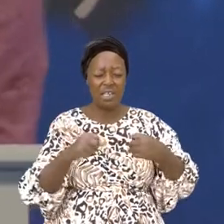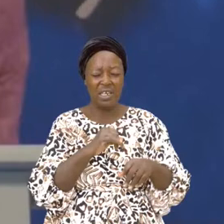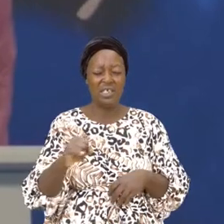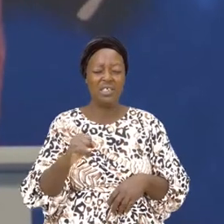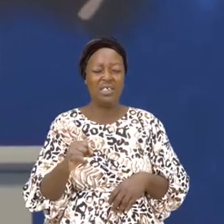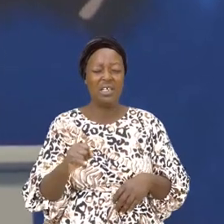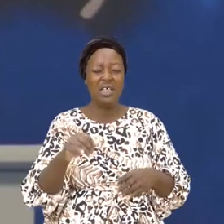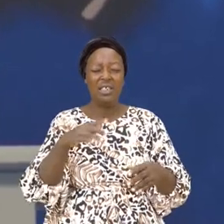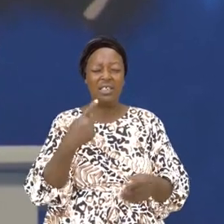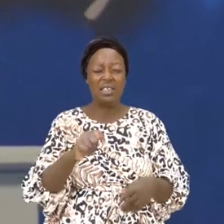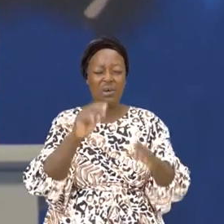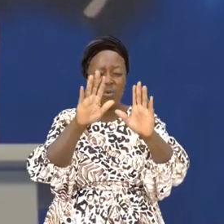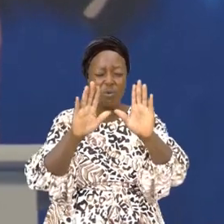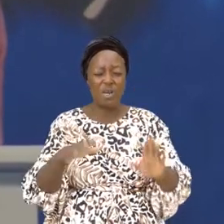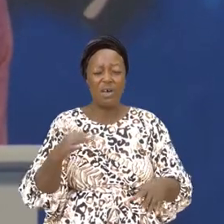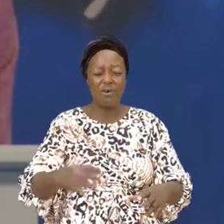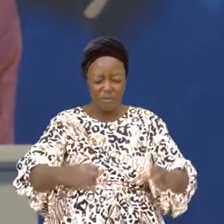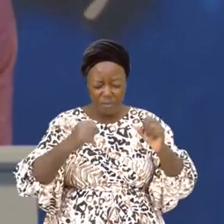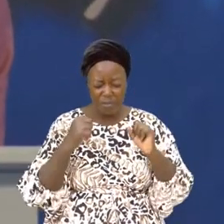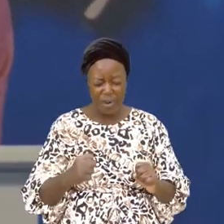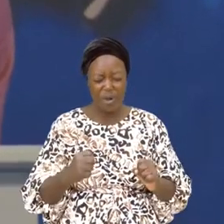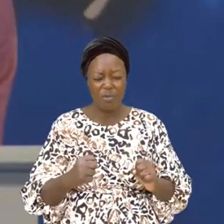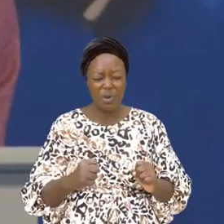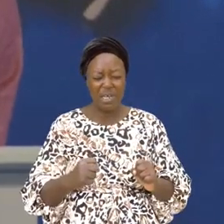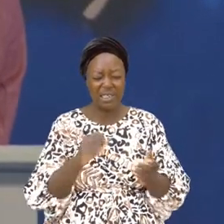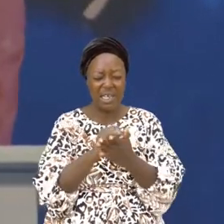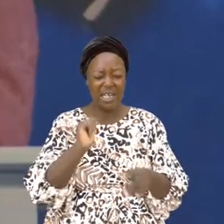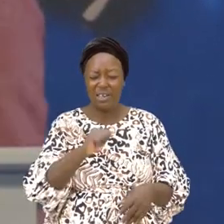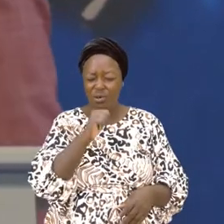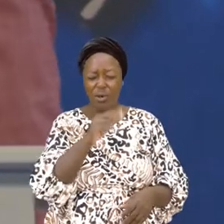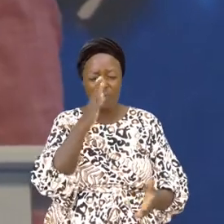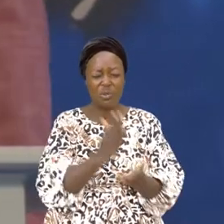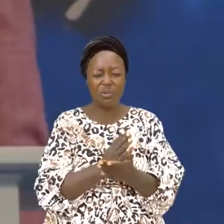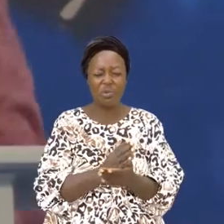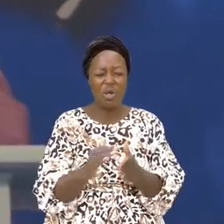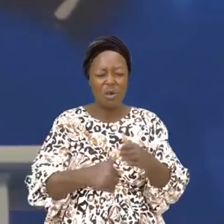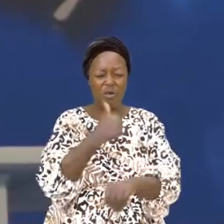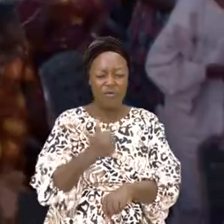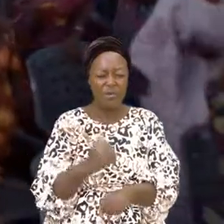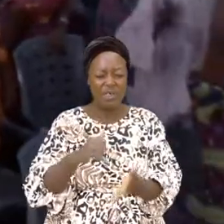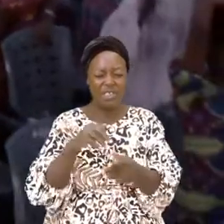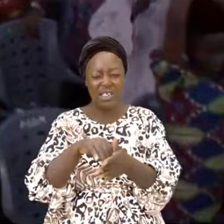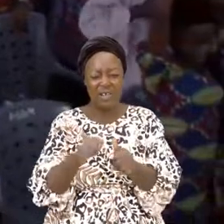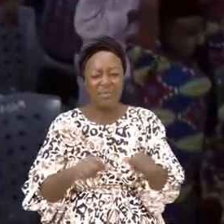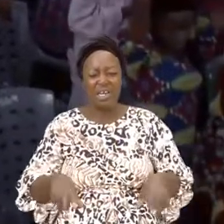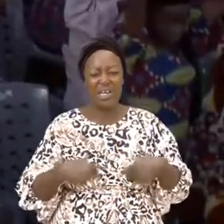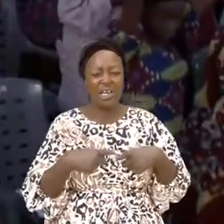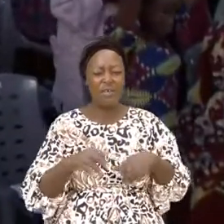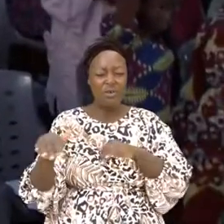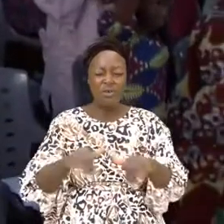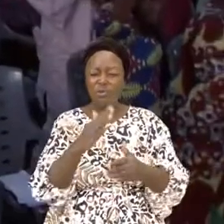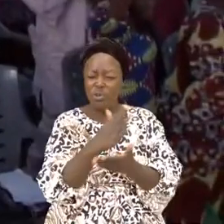The wonder of power irresistible. Confirm it in every life. Do